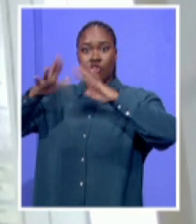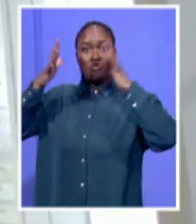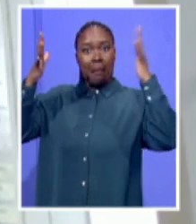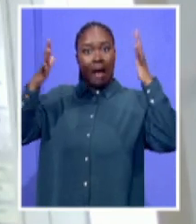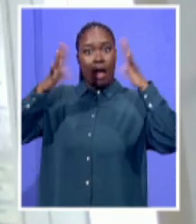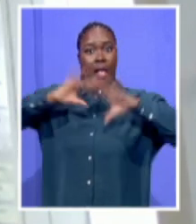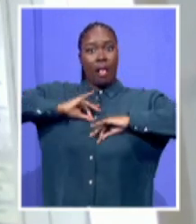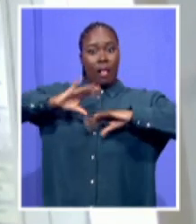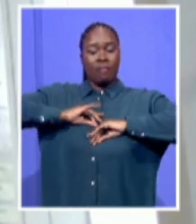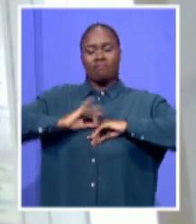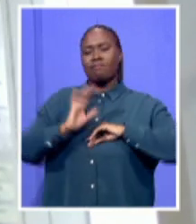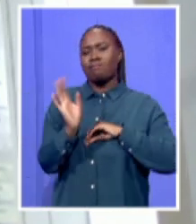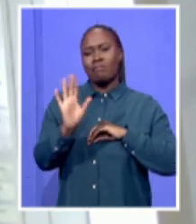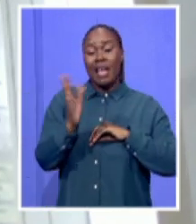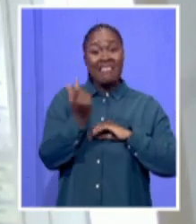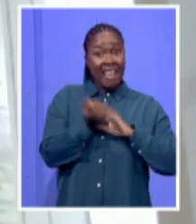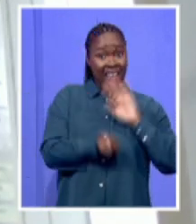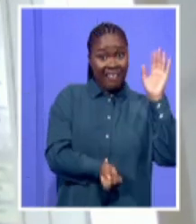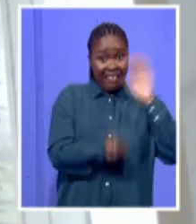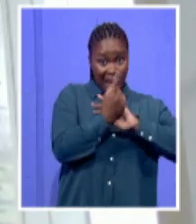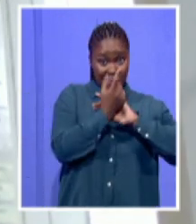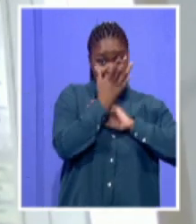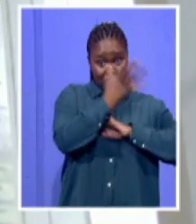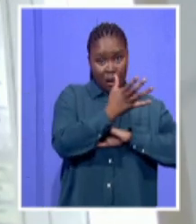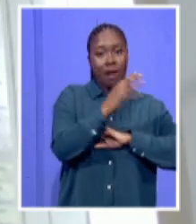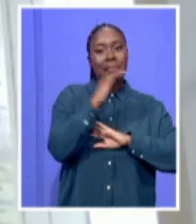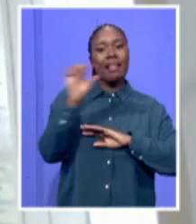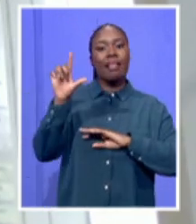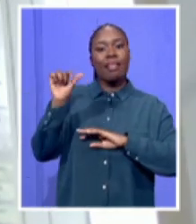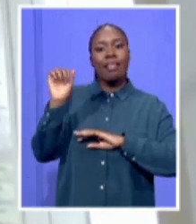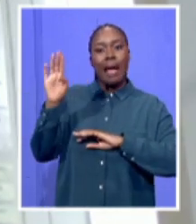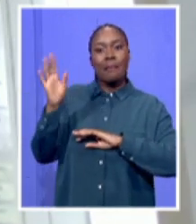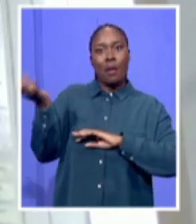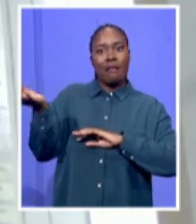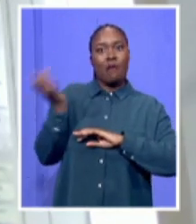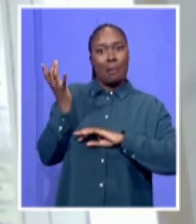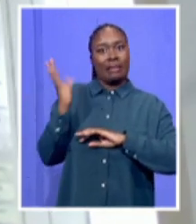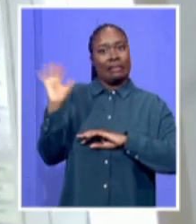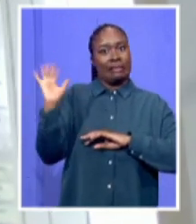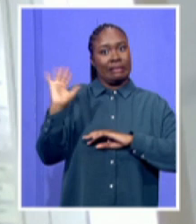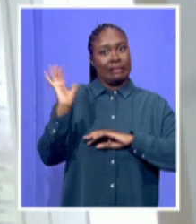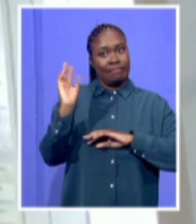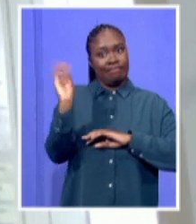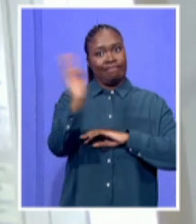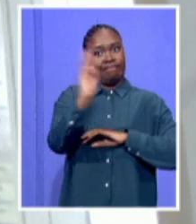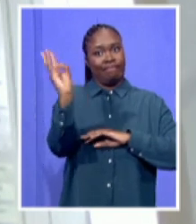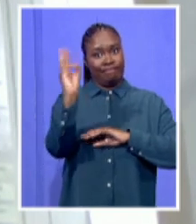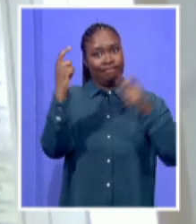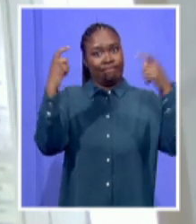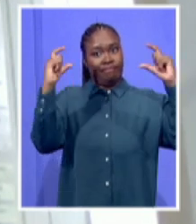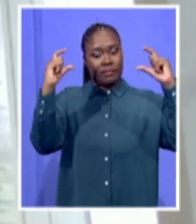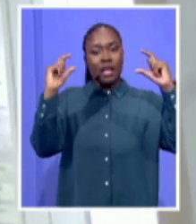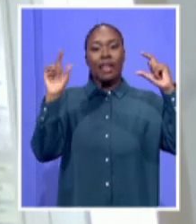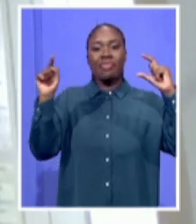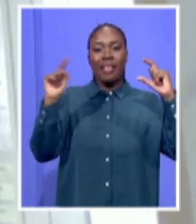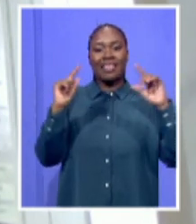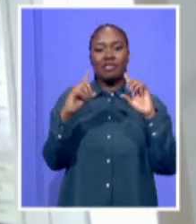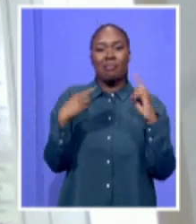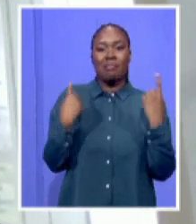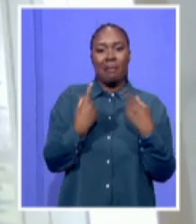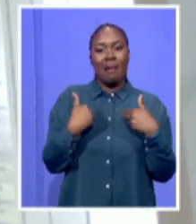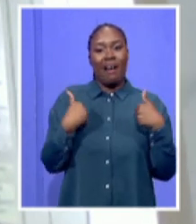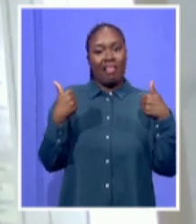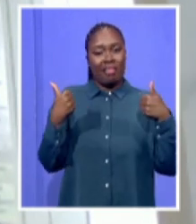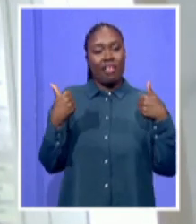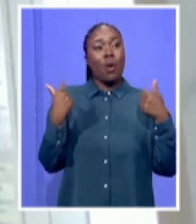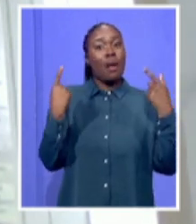it's reported in such a way, the laboratories will tell us quickly, and then the health departments of the provinces will go